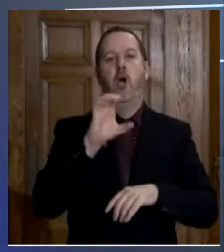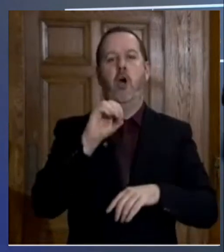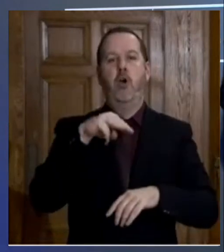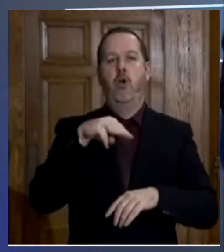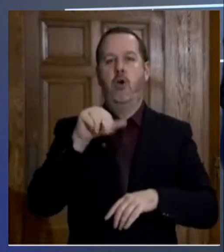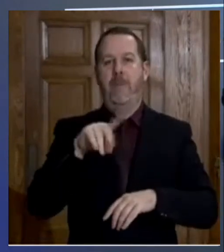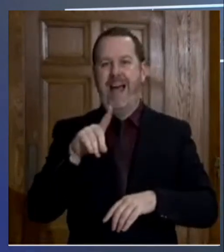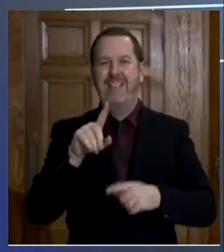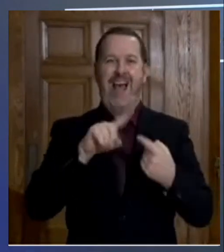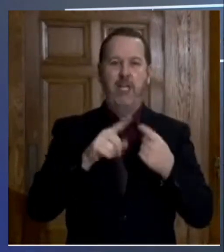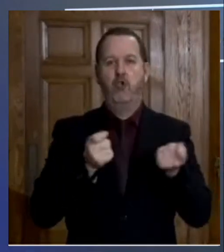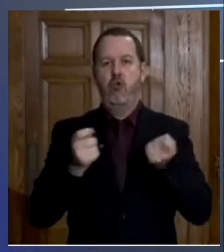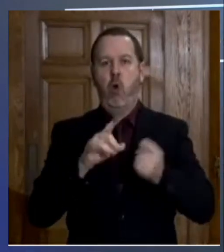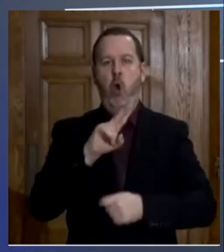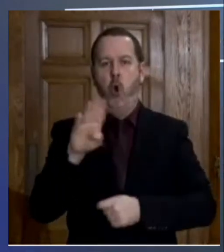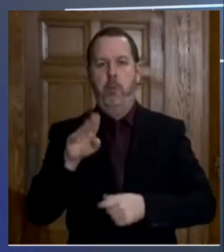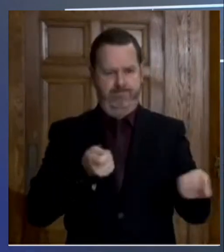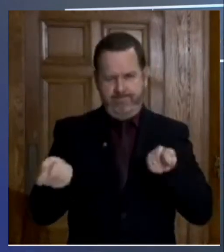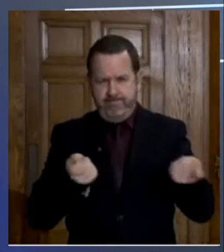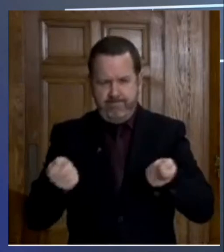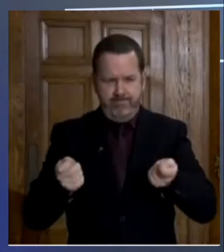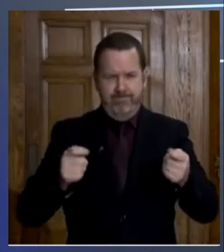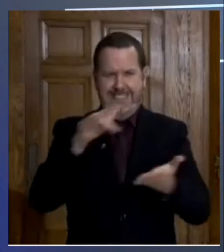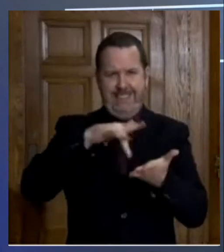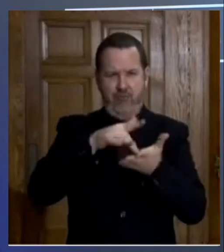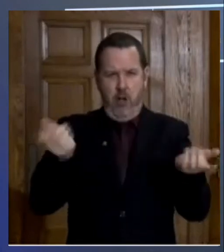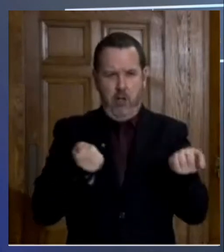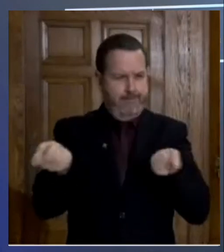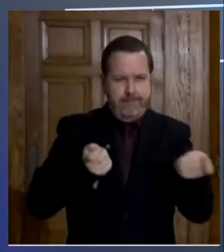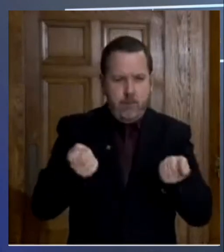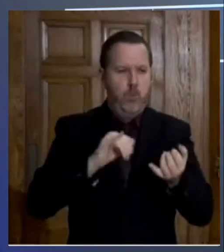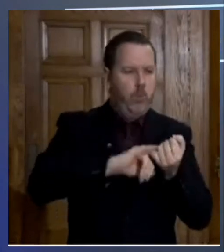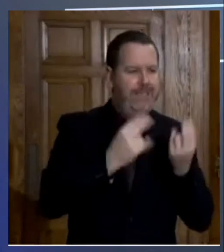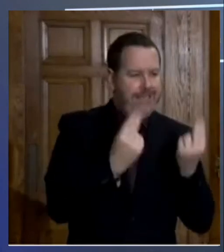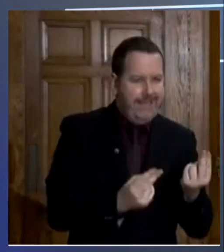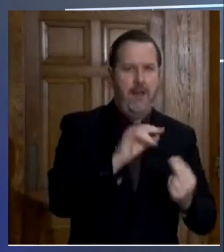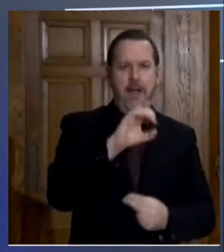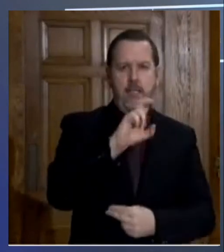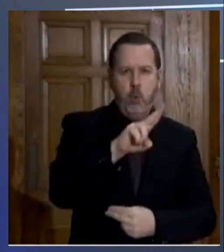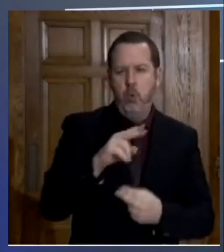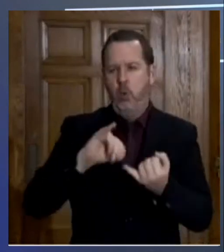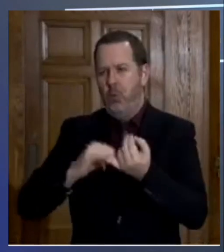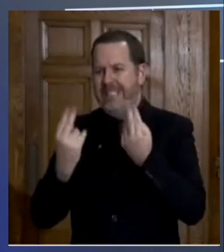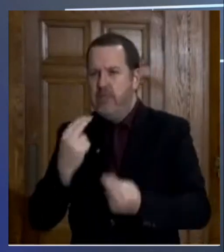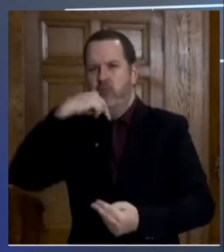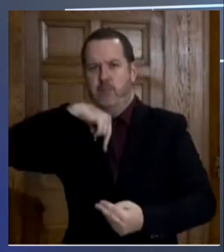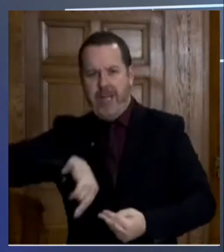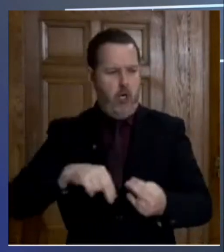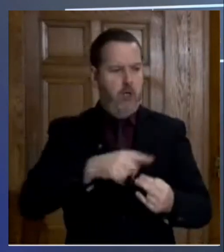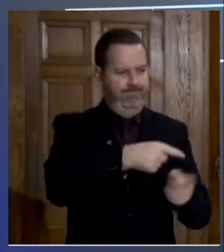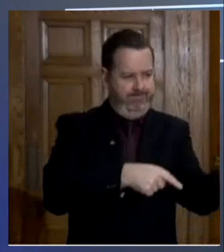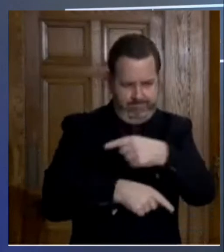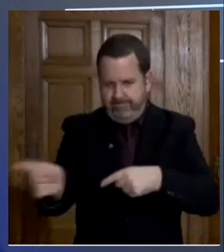which both manages the flow of our ICU patients and those that need respiratory support. And that's now working on a regional basis as well, so